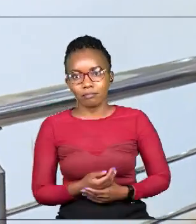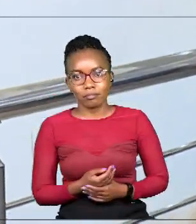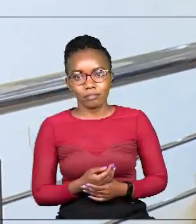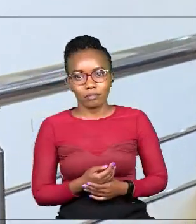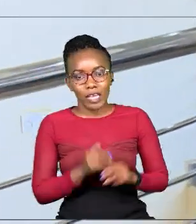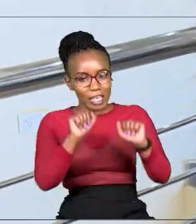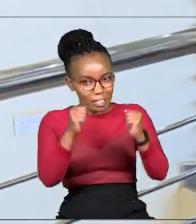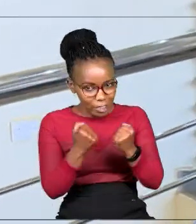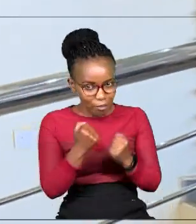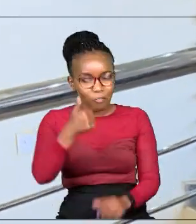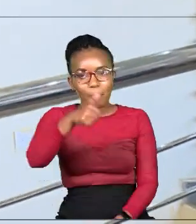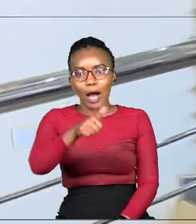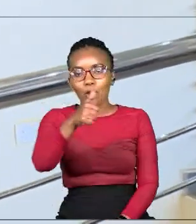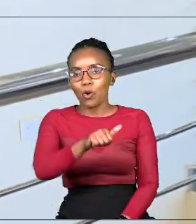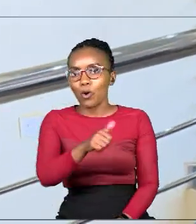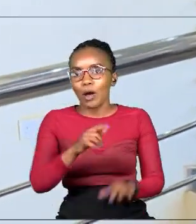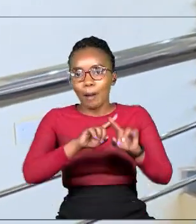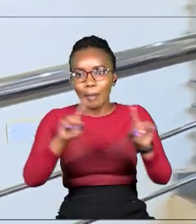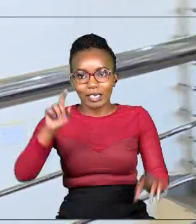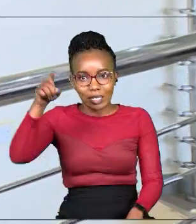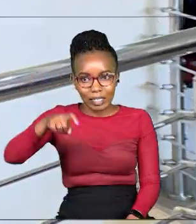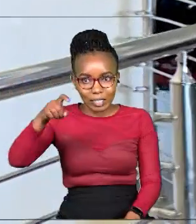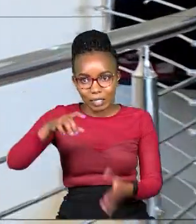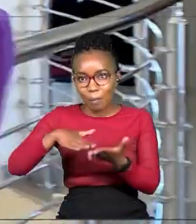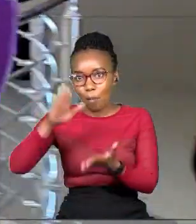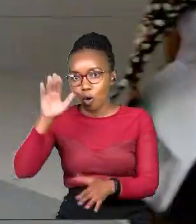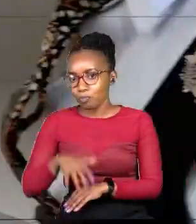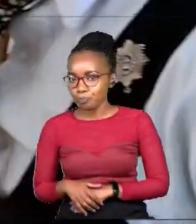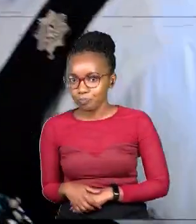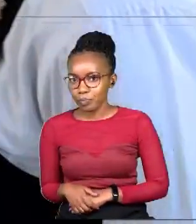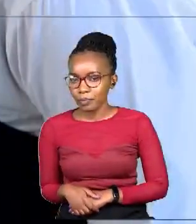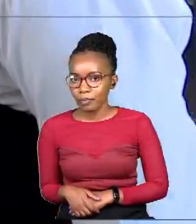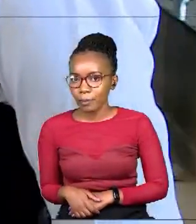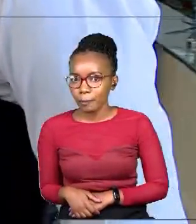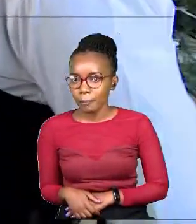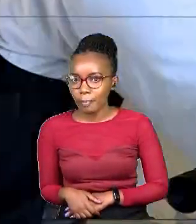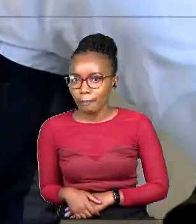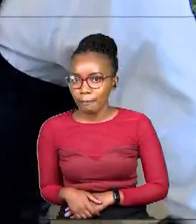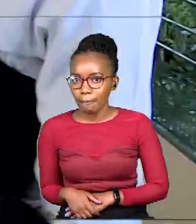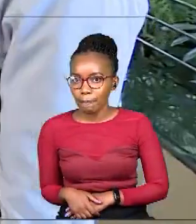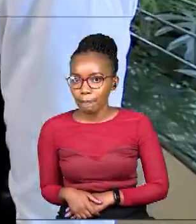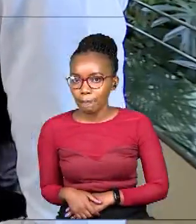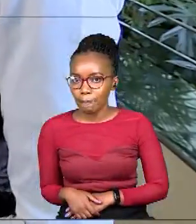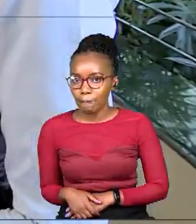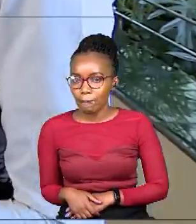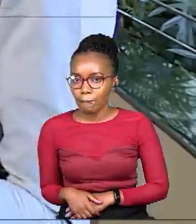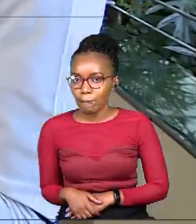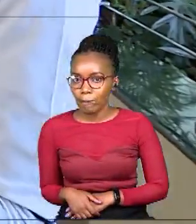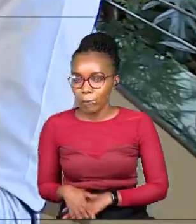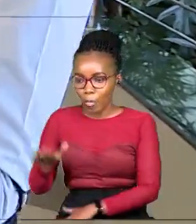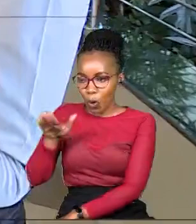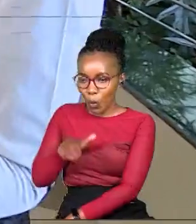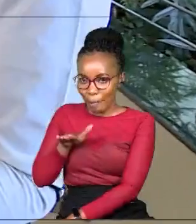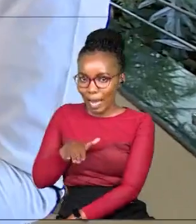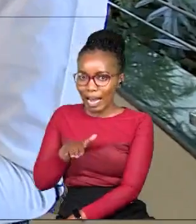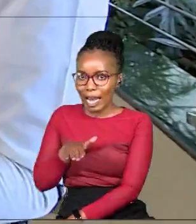good. And we still need more. Okay. But someone told me, it is a saying that goes that women are